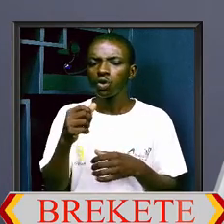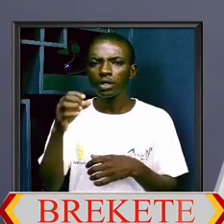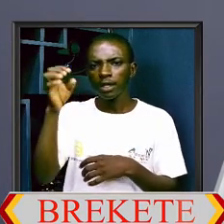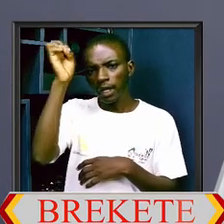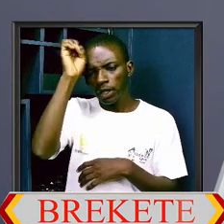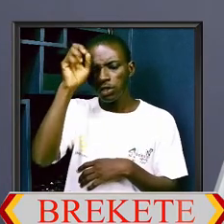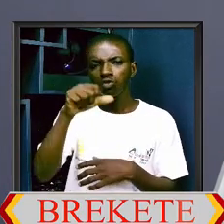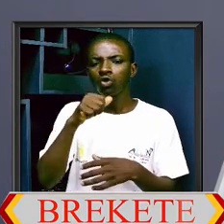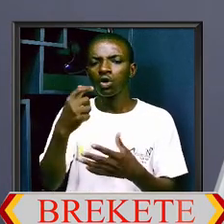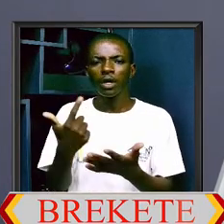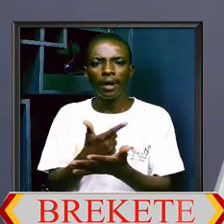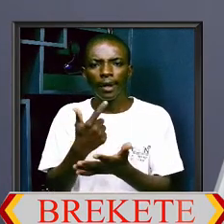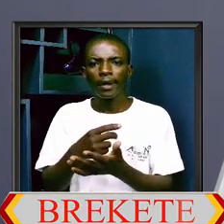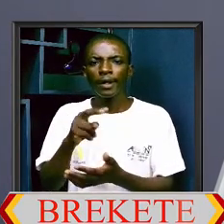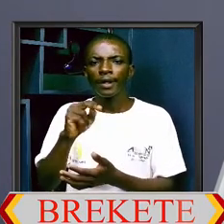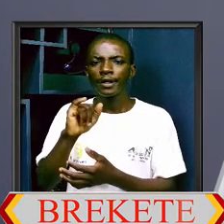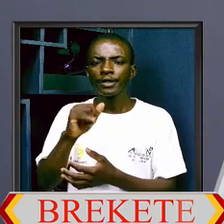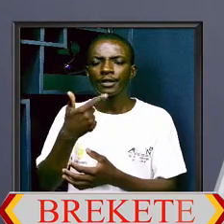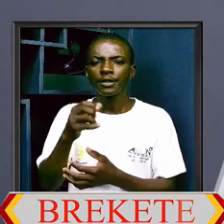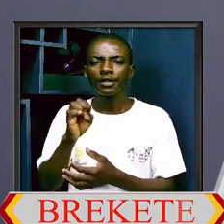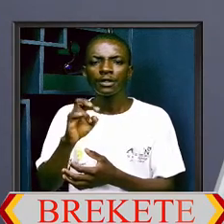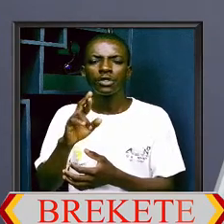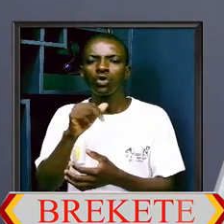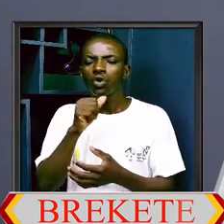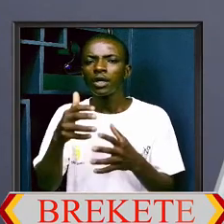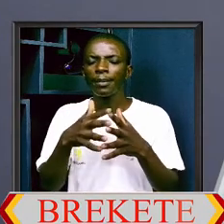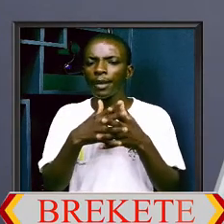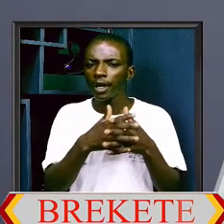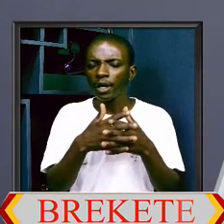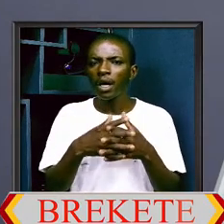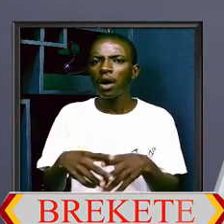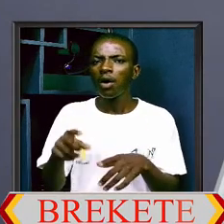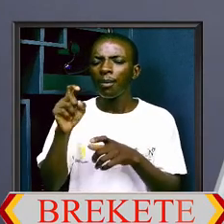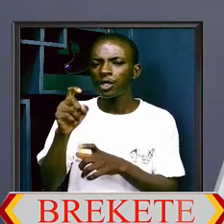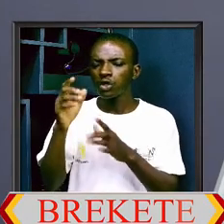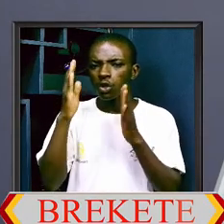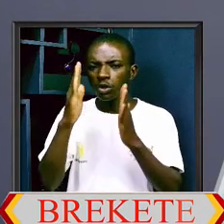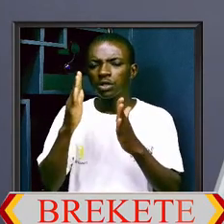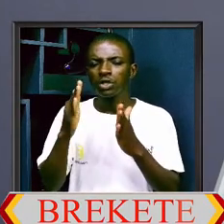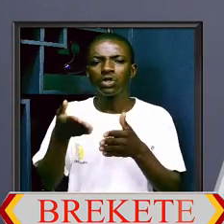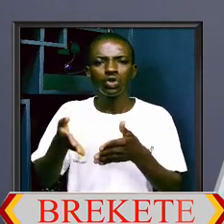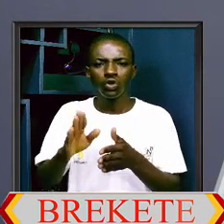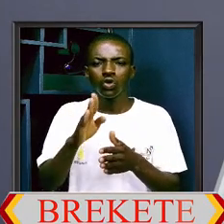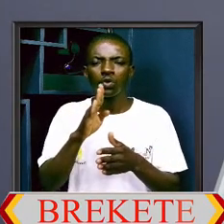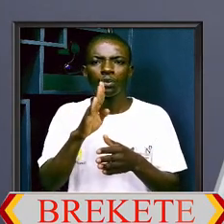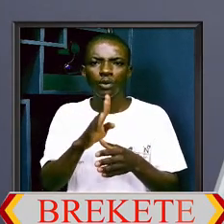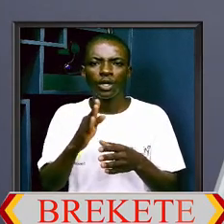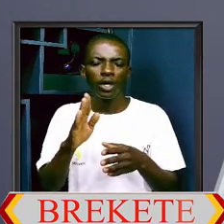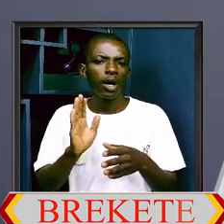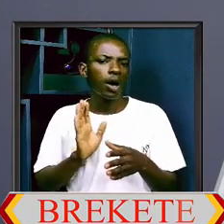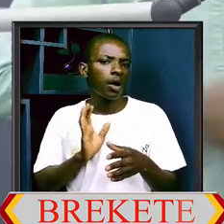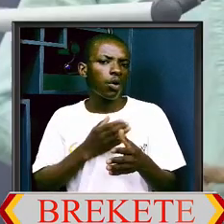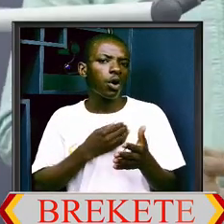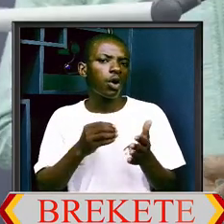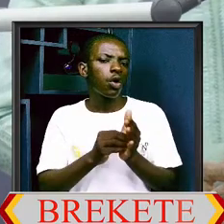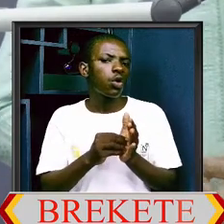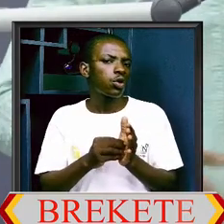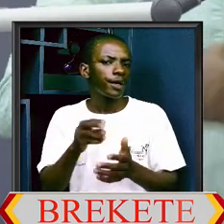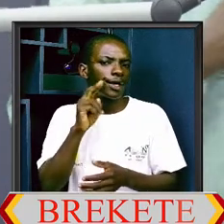Egypt not be Ghana not be Niger not be not be America our major concern should be our own